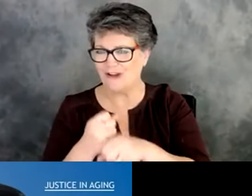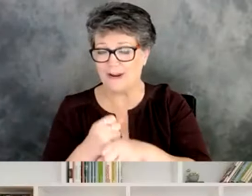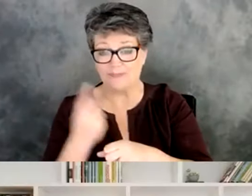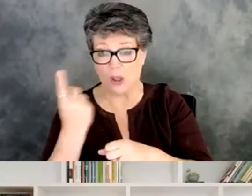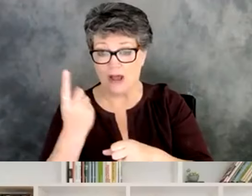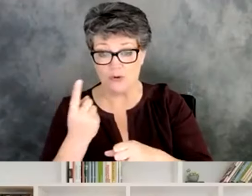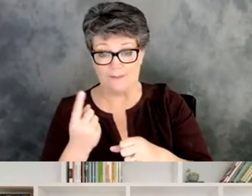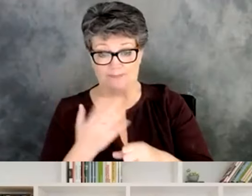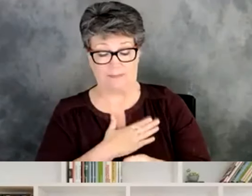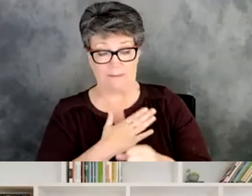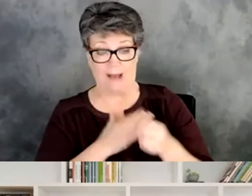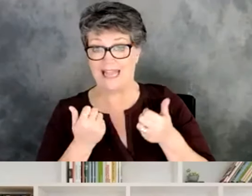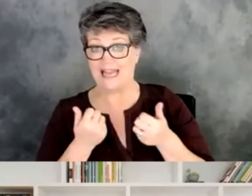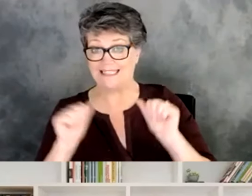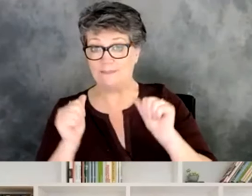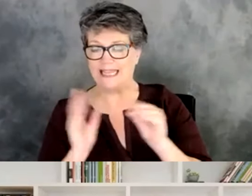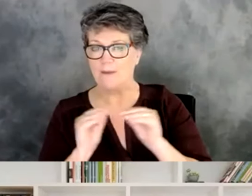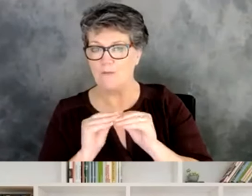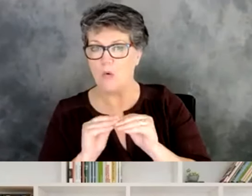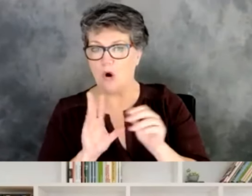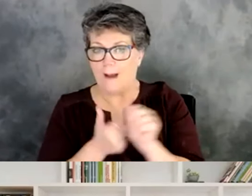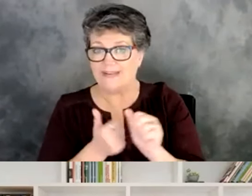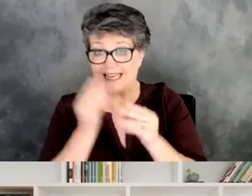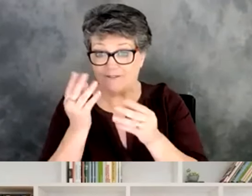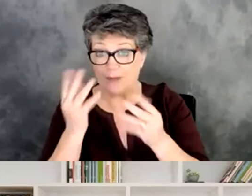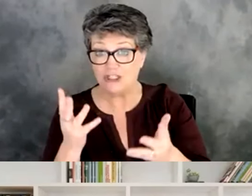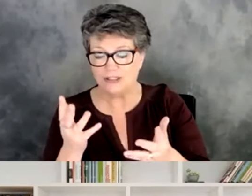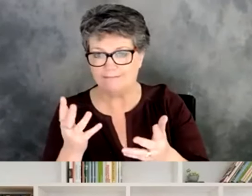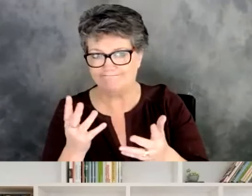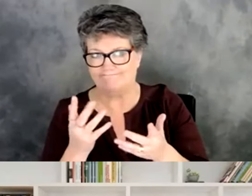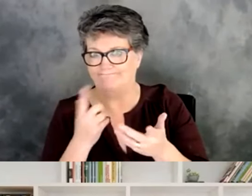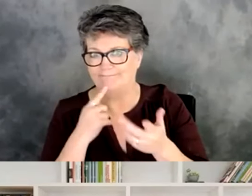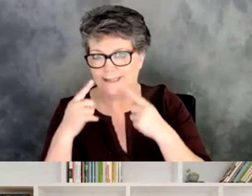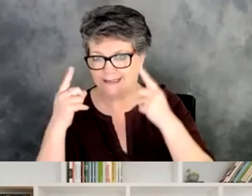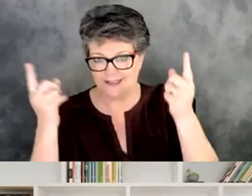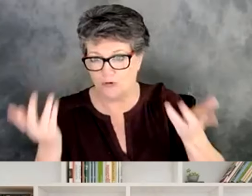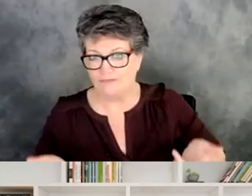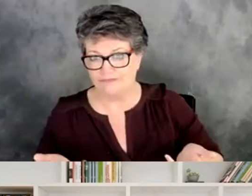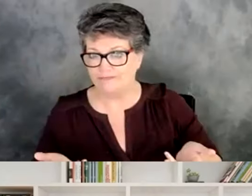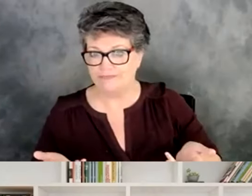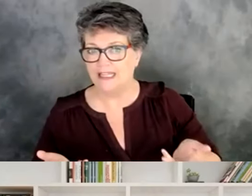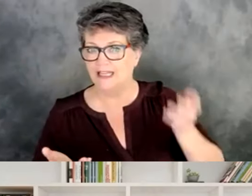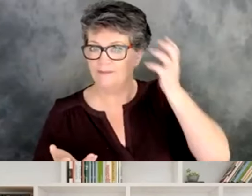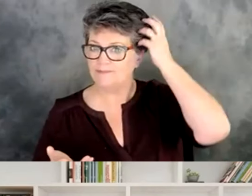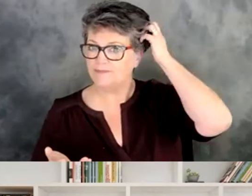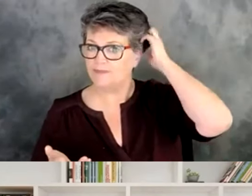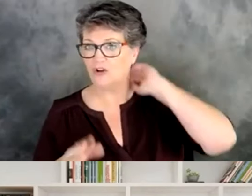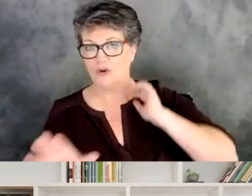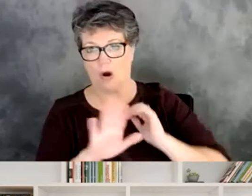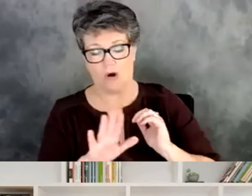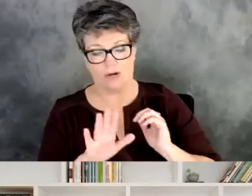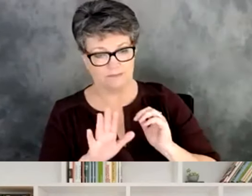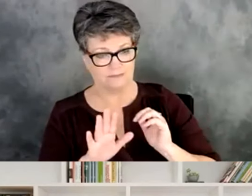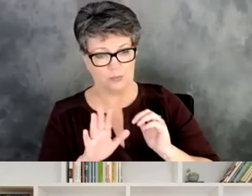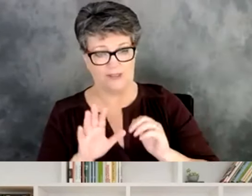you know, my attempts to get more updated data have not been necessarily fruitful. And I'm wondering if you all, or, you know, in conjunction